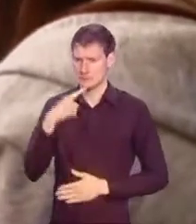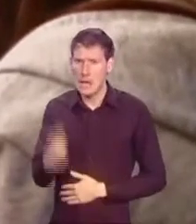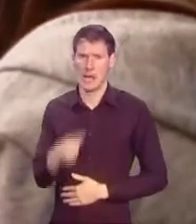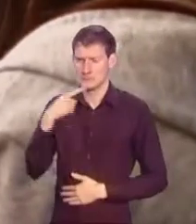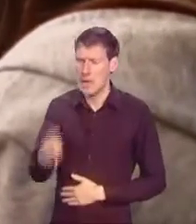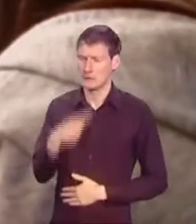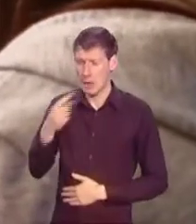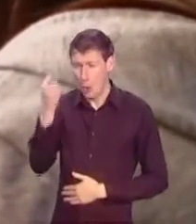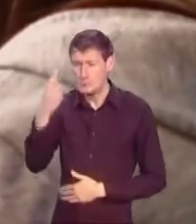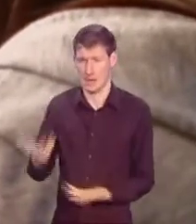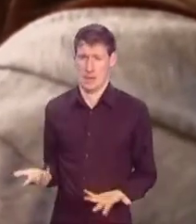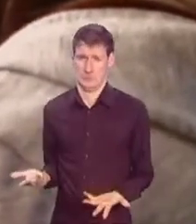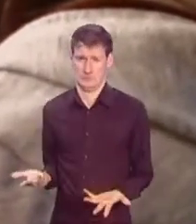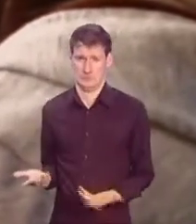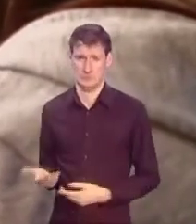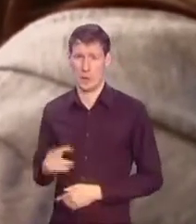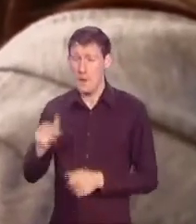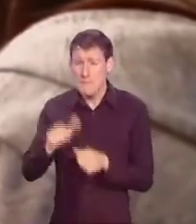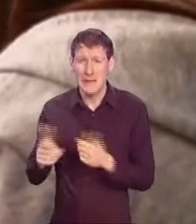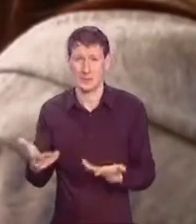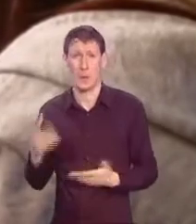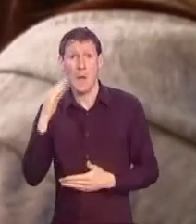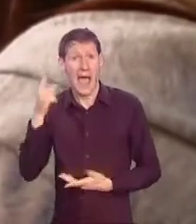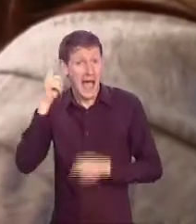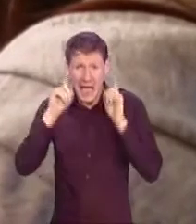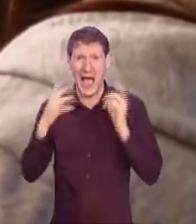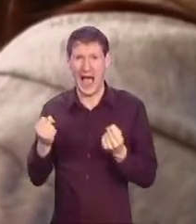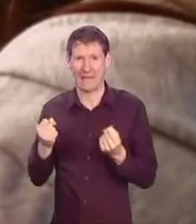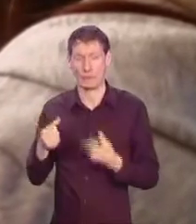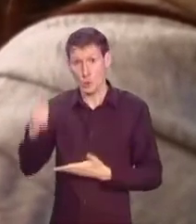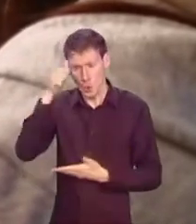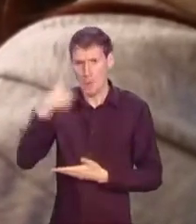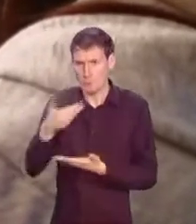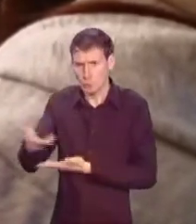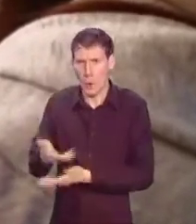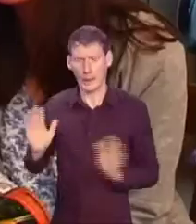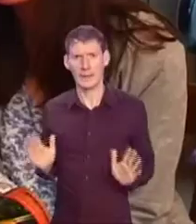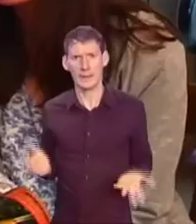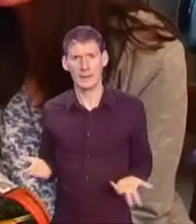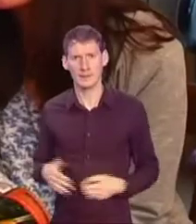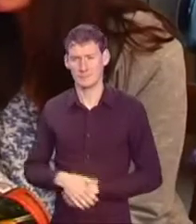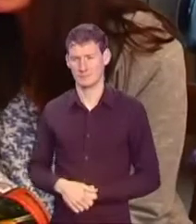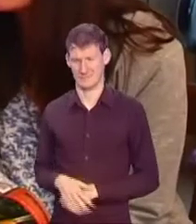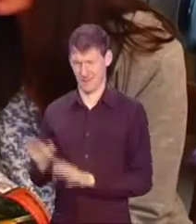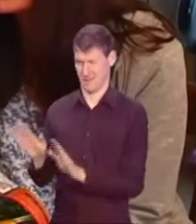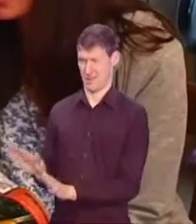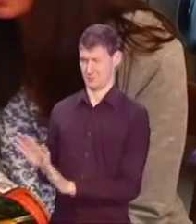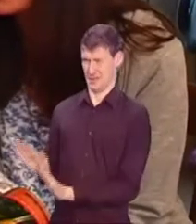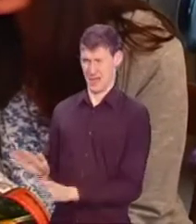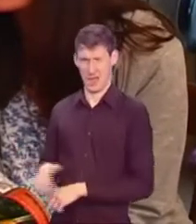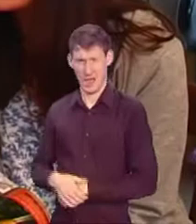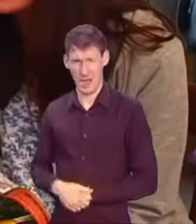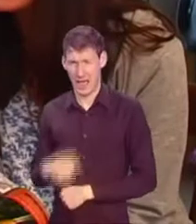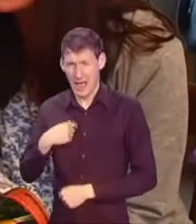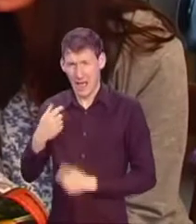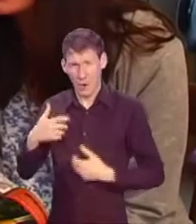you understand. Not that it's much better when you've got them in, but at least you know I'm talking to you. Will you calm down? I